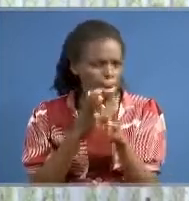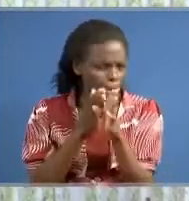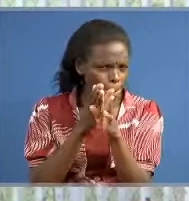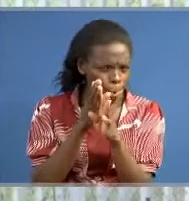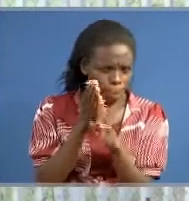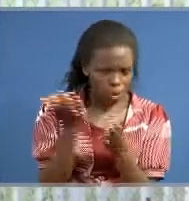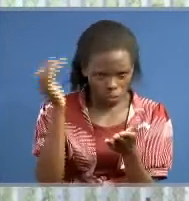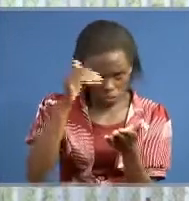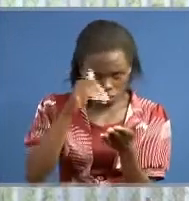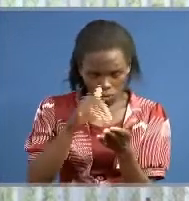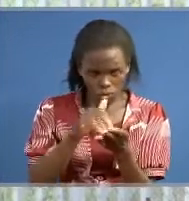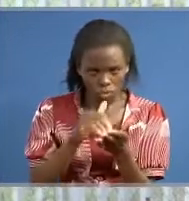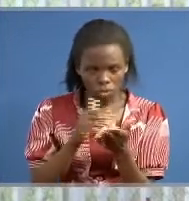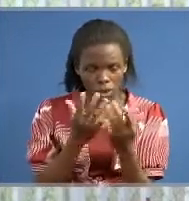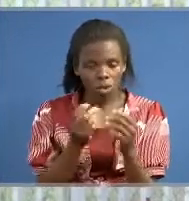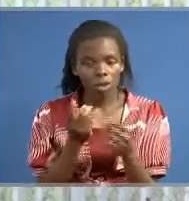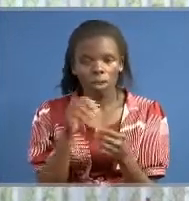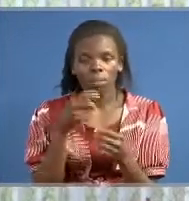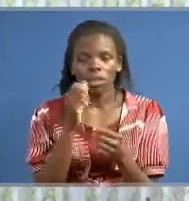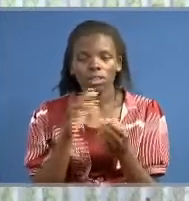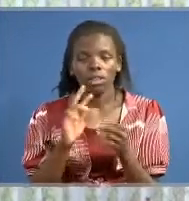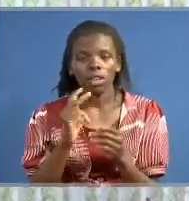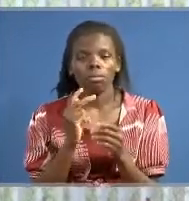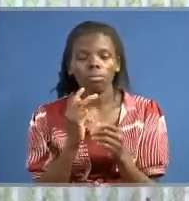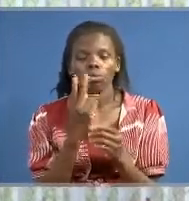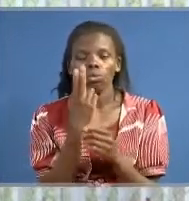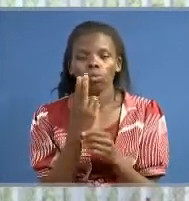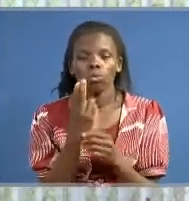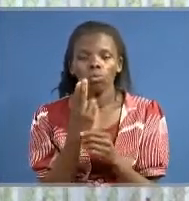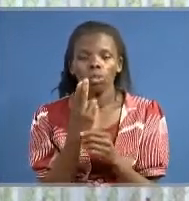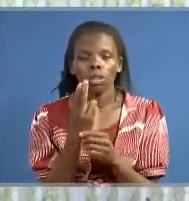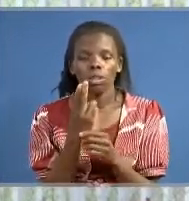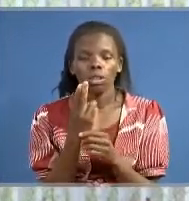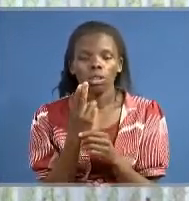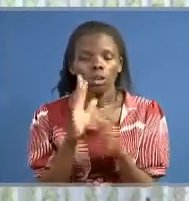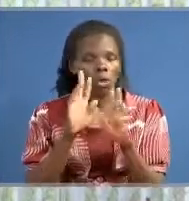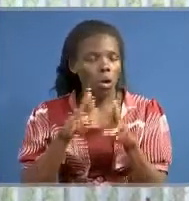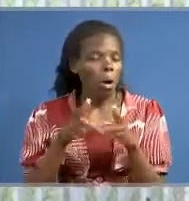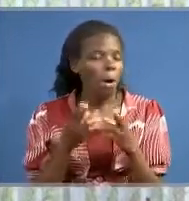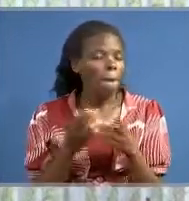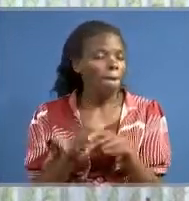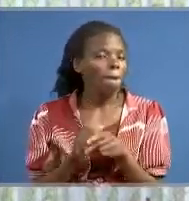major contributor. Now, diabetes type 2 remains the most common but can be